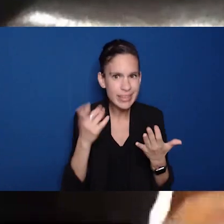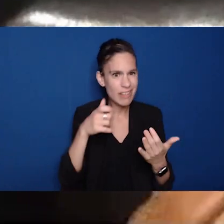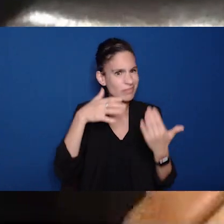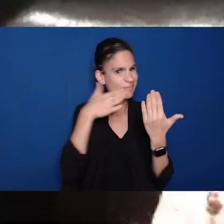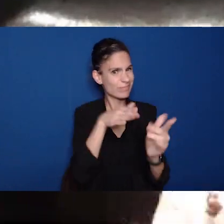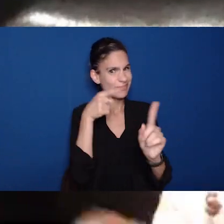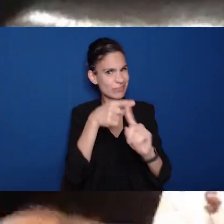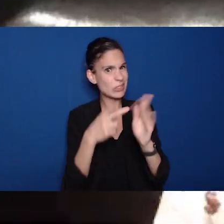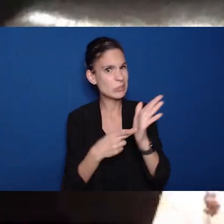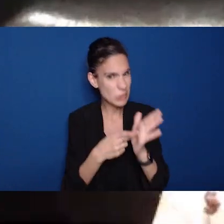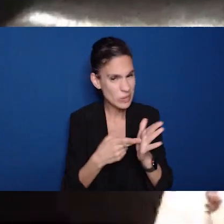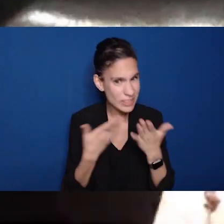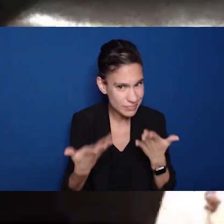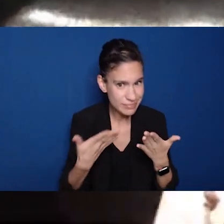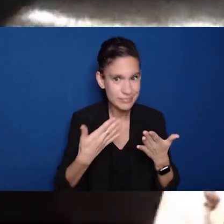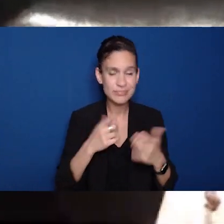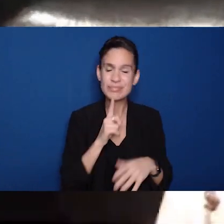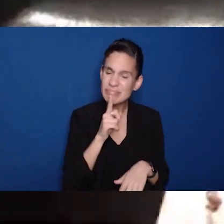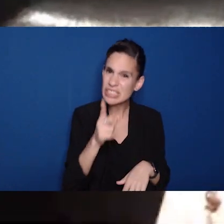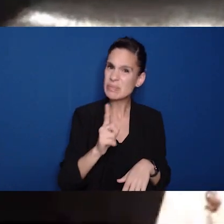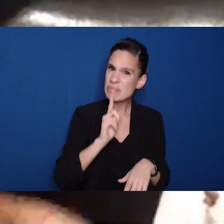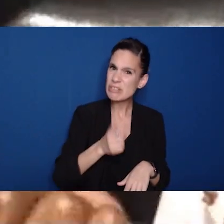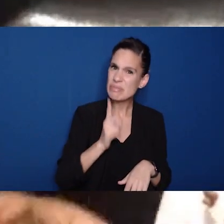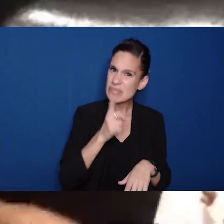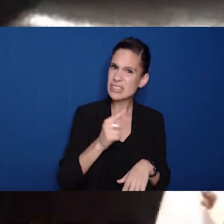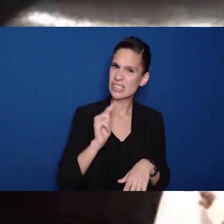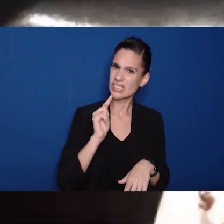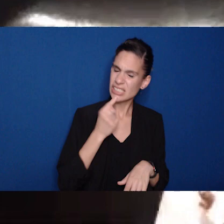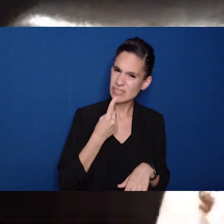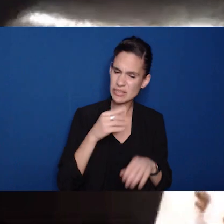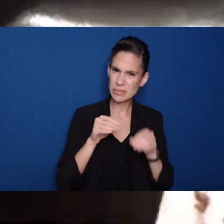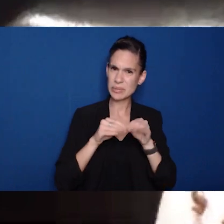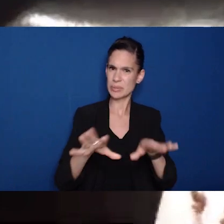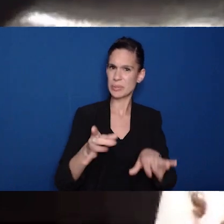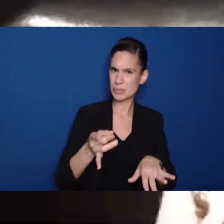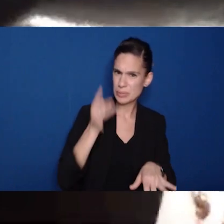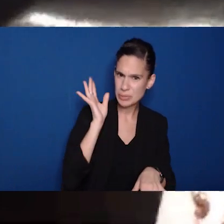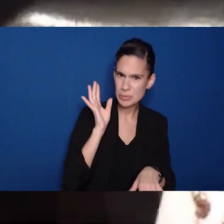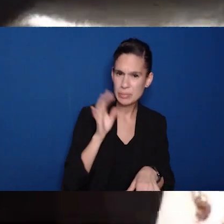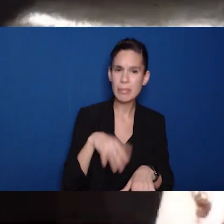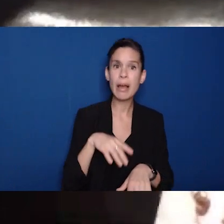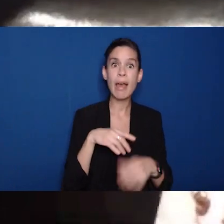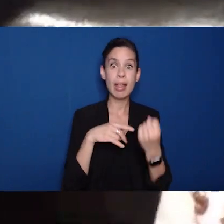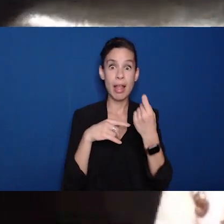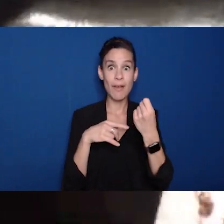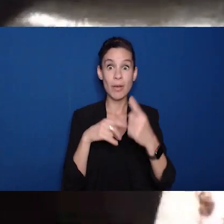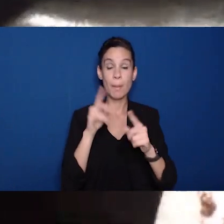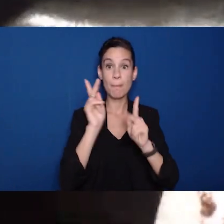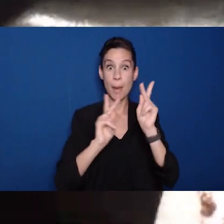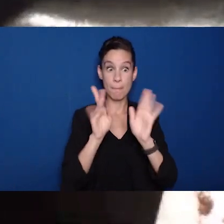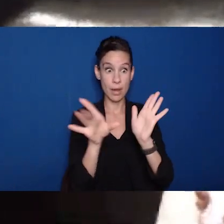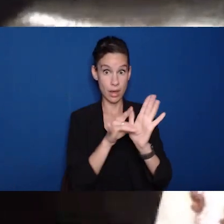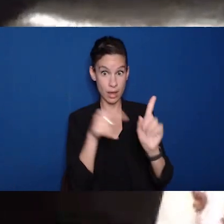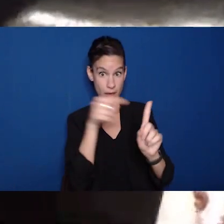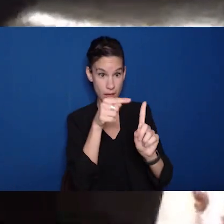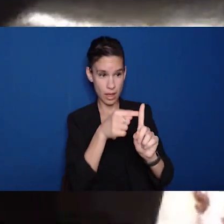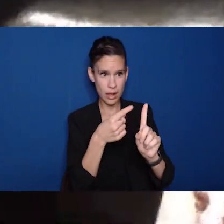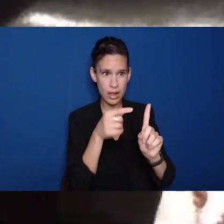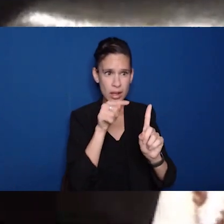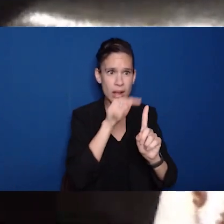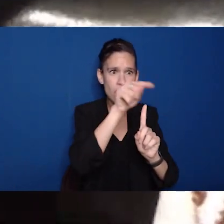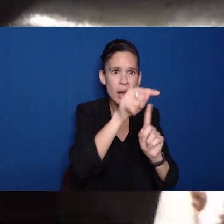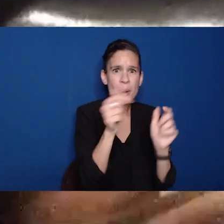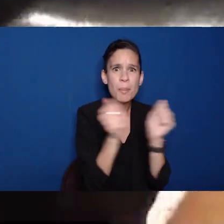of understanding the gravity of this pandemic? Those 11, whom were they in contact with? There's no way that they